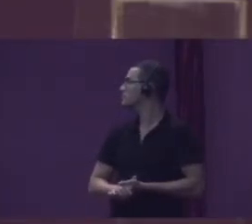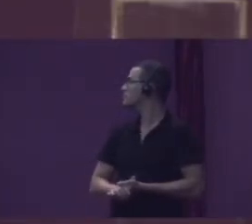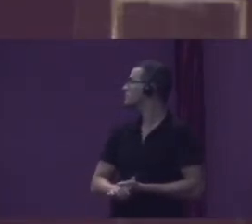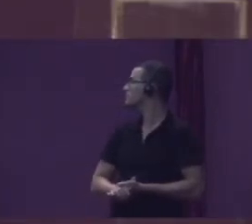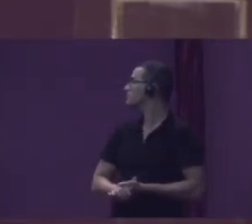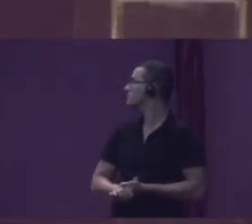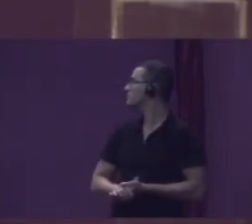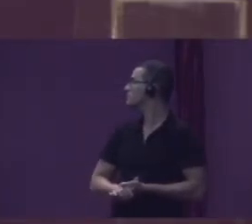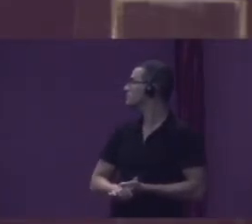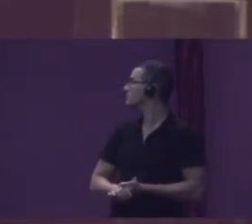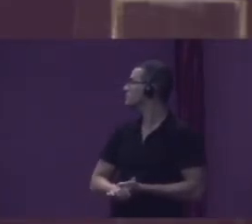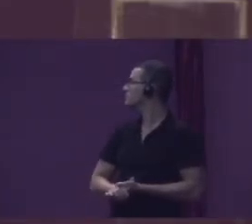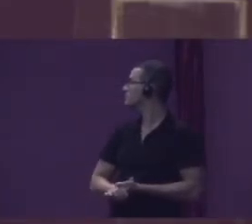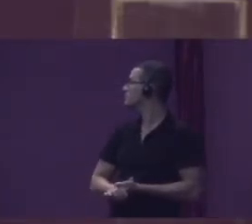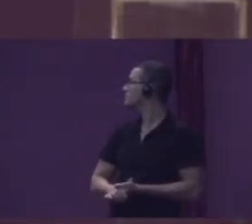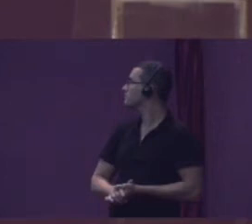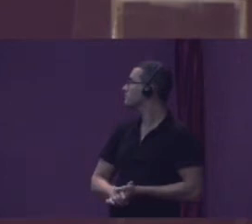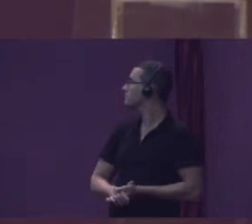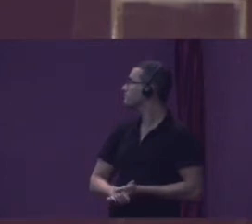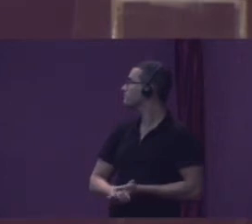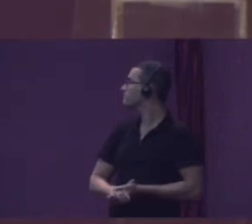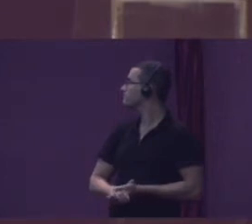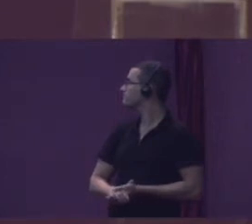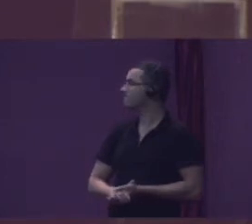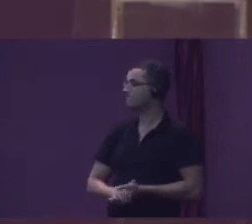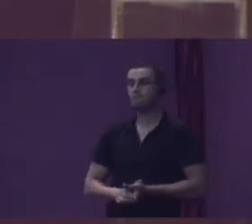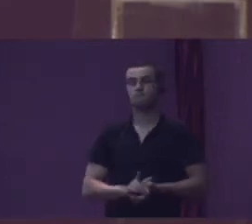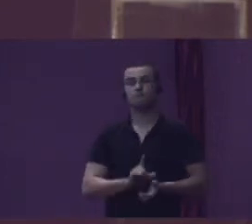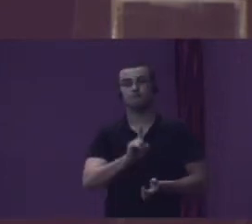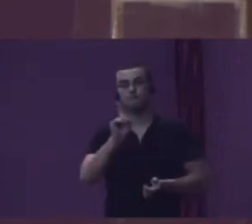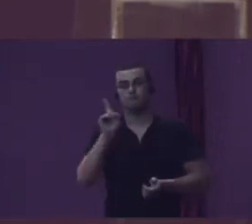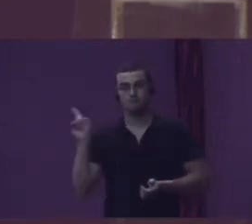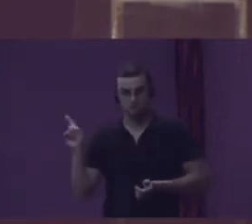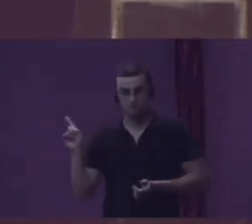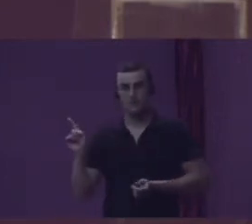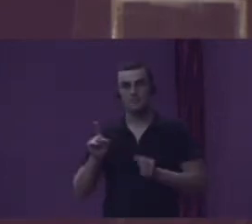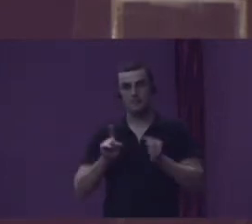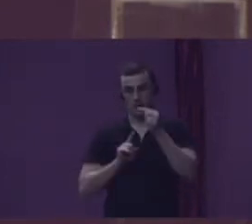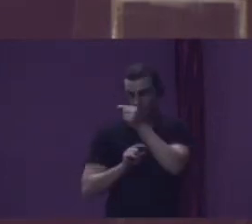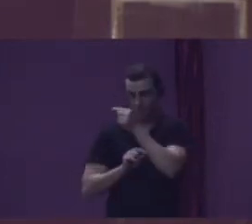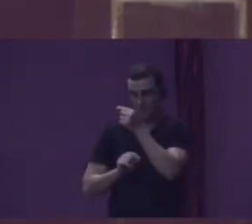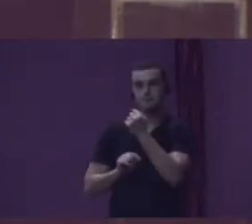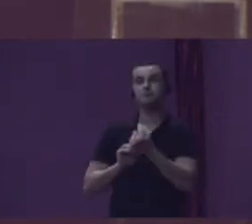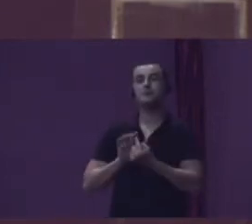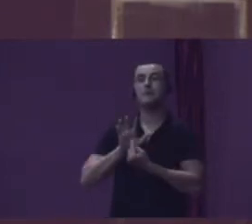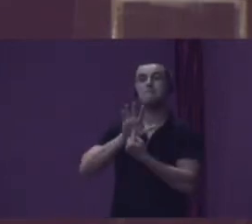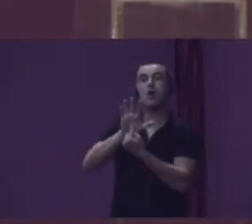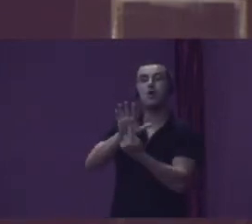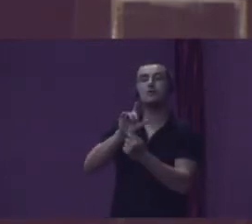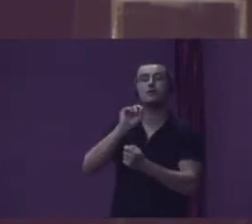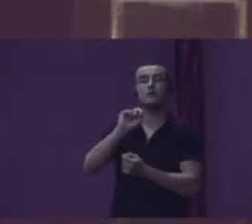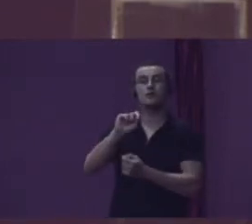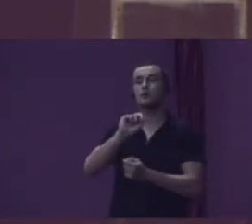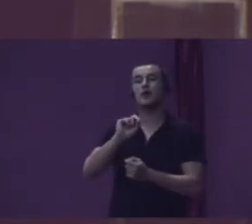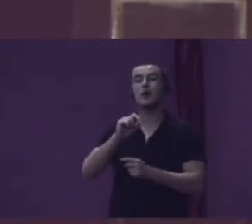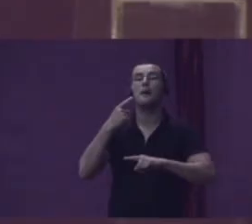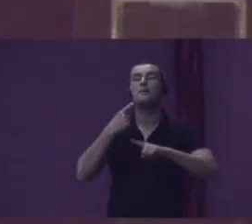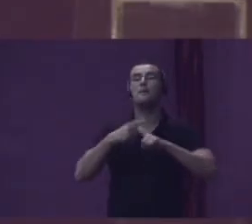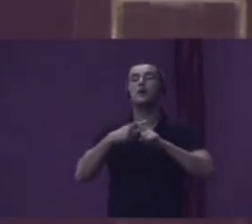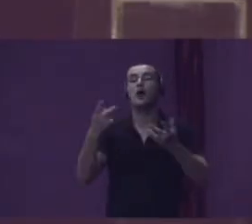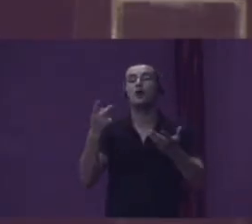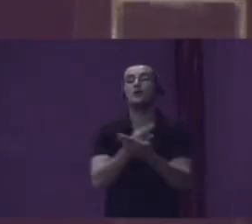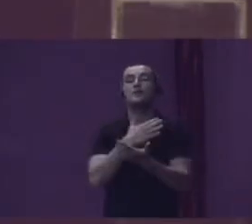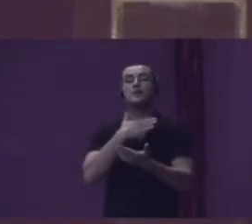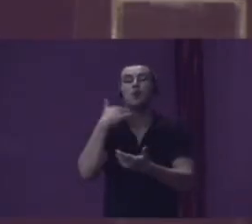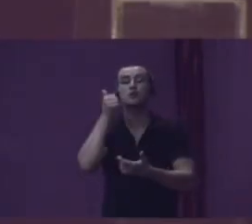slide shows the causes of maternal mortality where I work, but they're similar to what you would see,